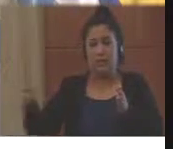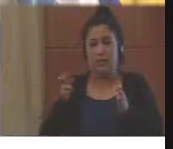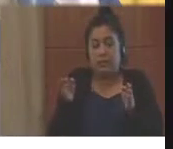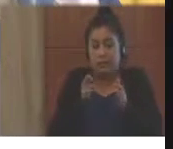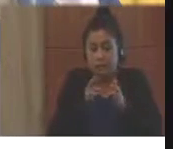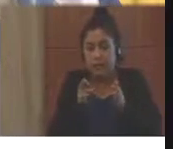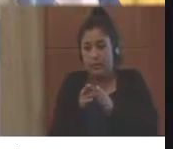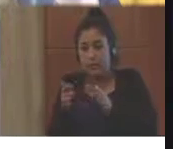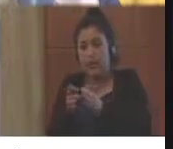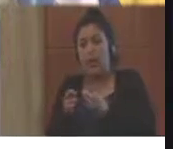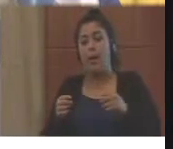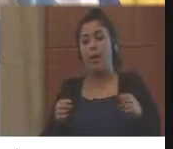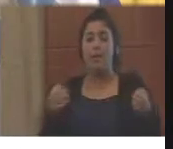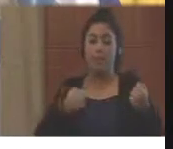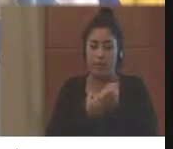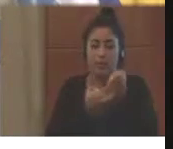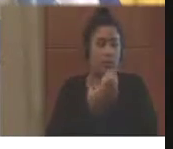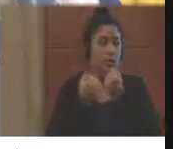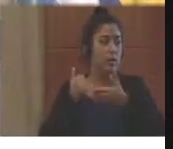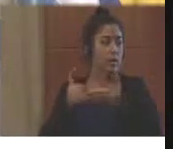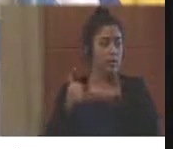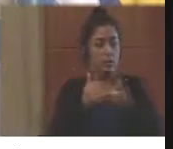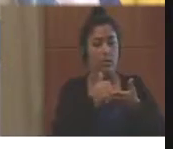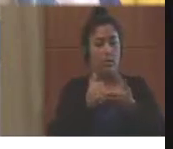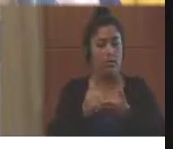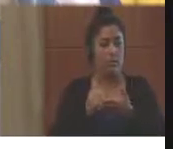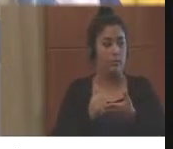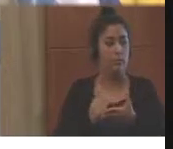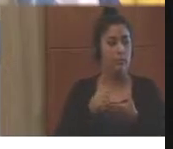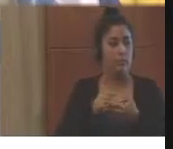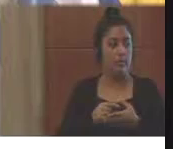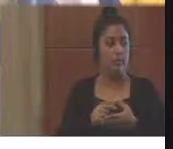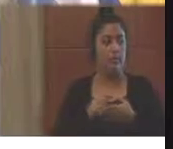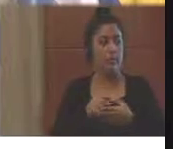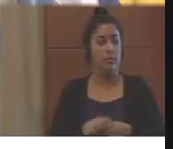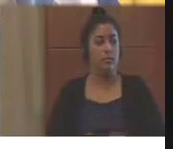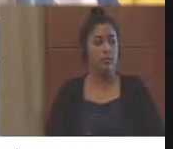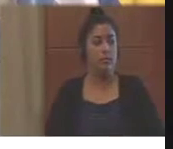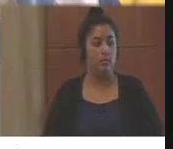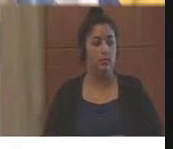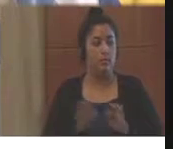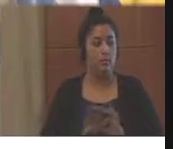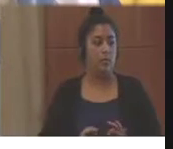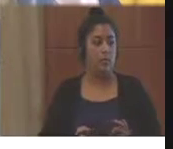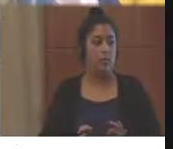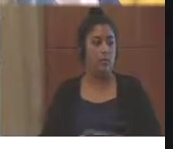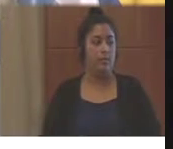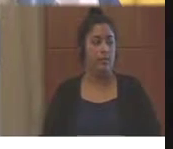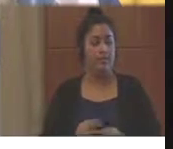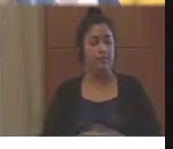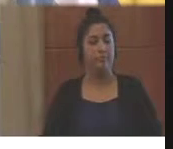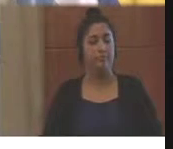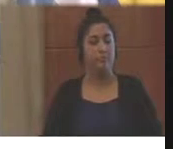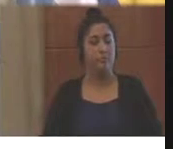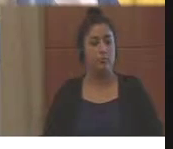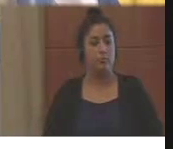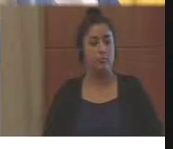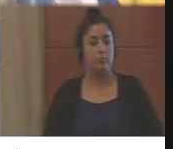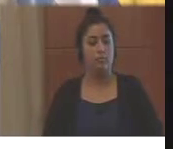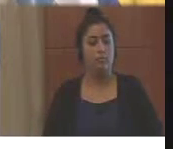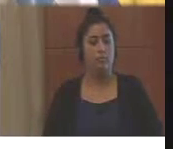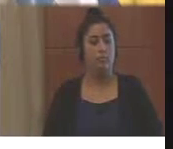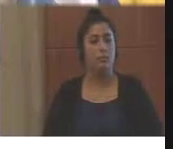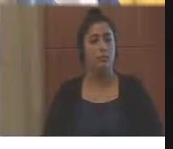women's empowerment and the recommendations as currently formulated. Grassroots women's